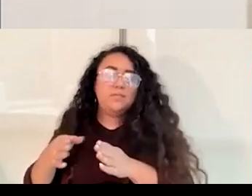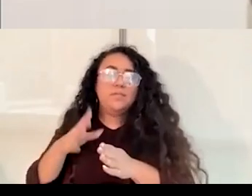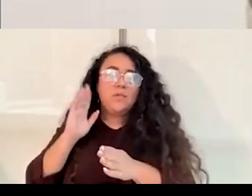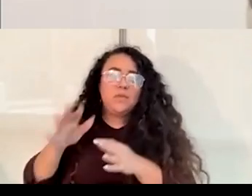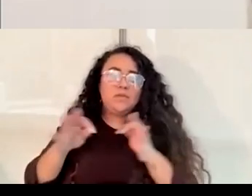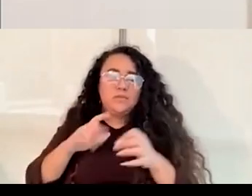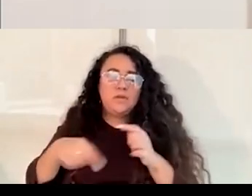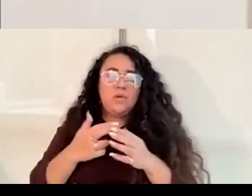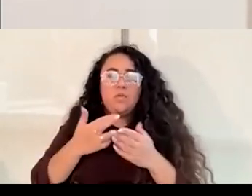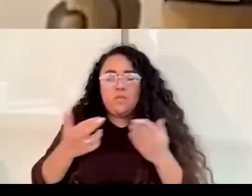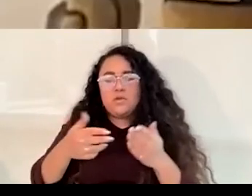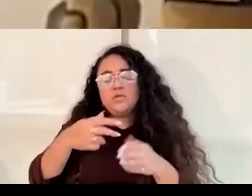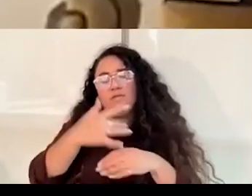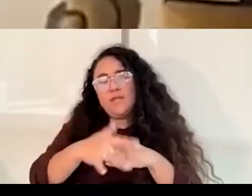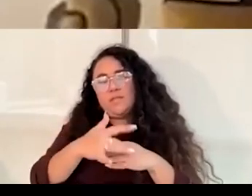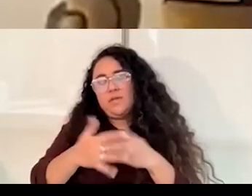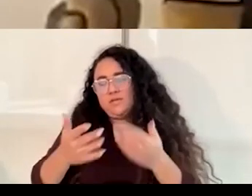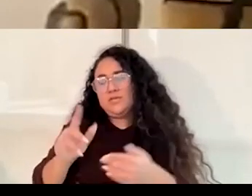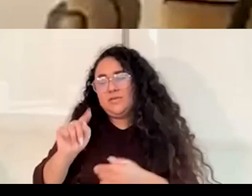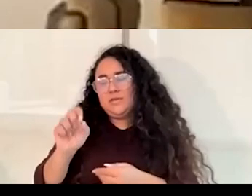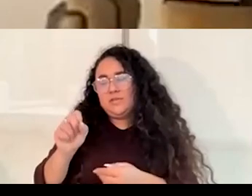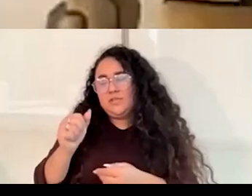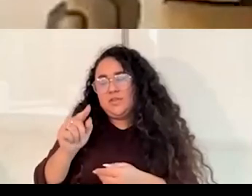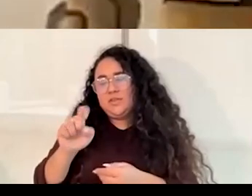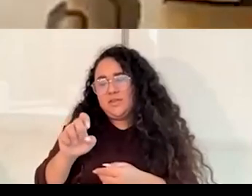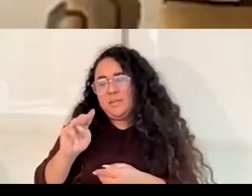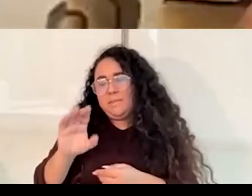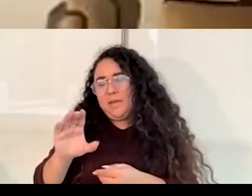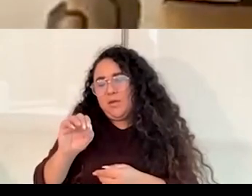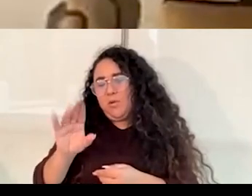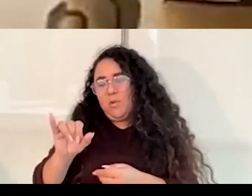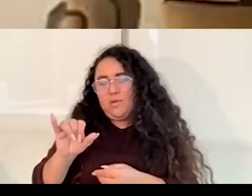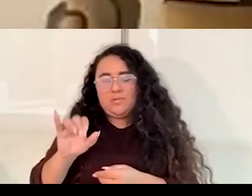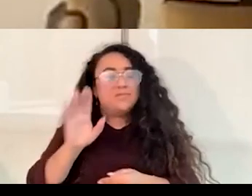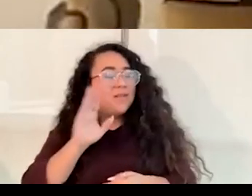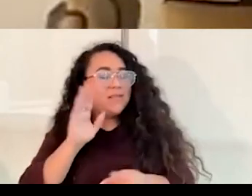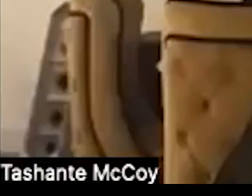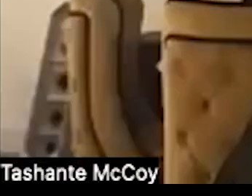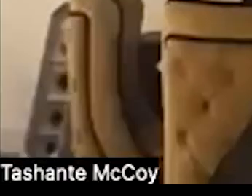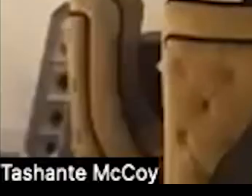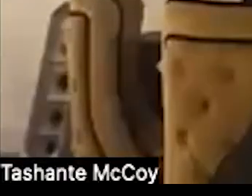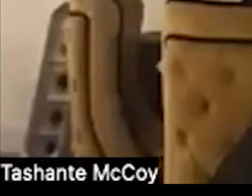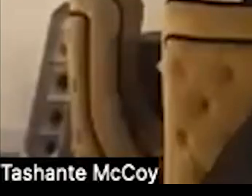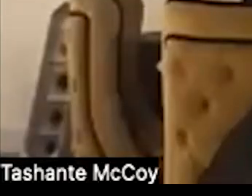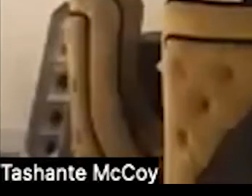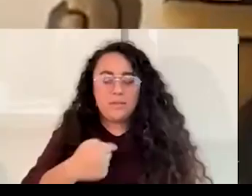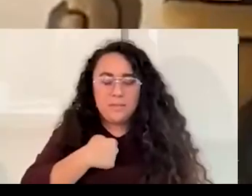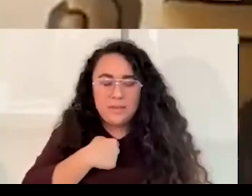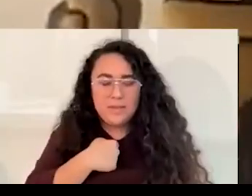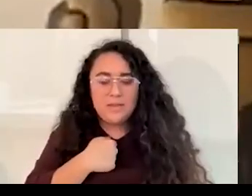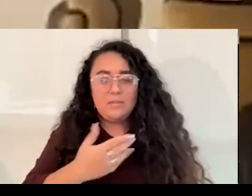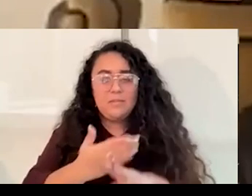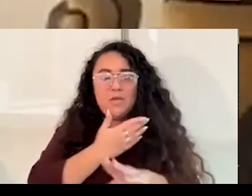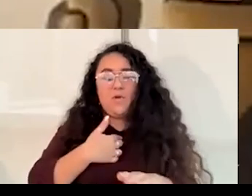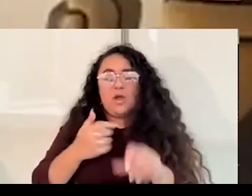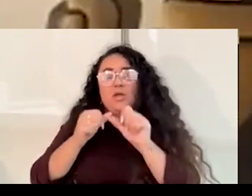So welcome, Tashanti McCoy. Hello, everyone. Thank you so much for welcoming me here. Before I go on, I